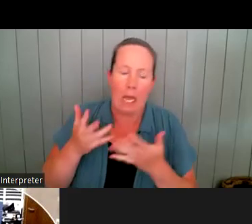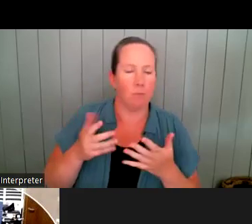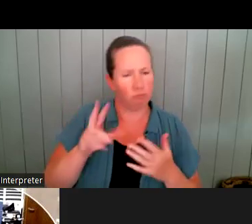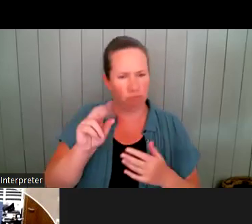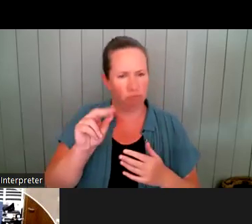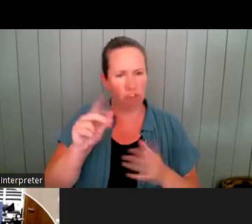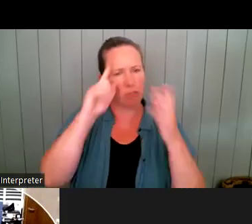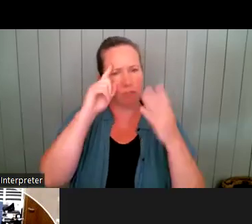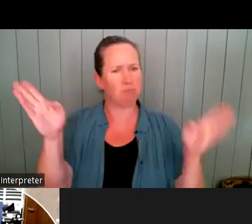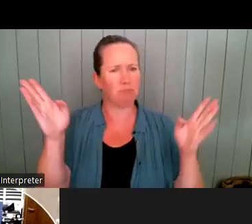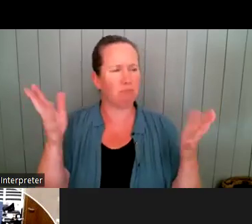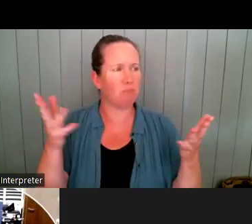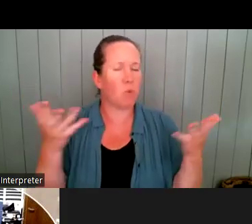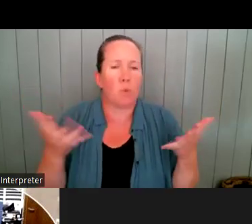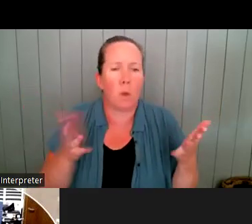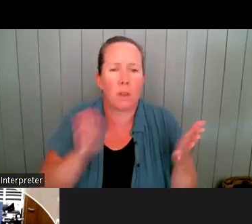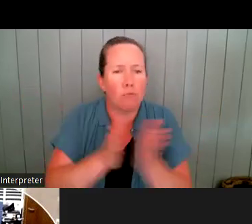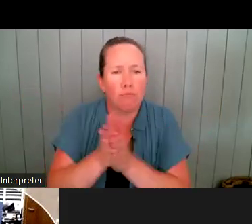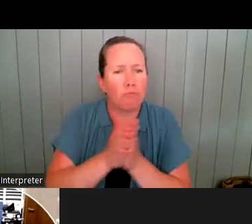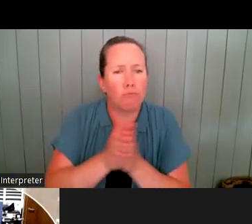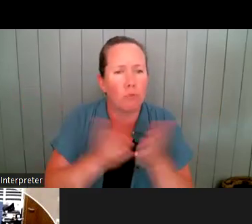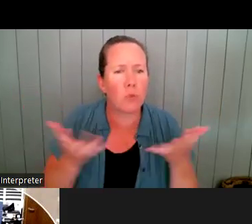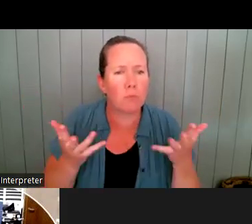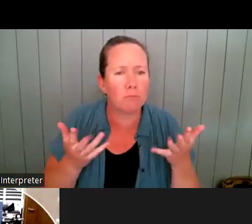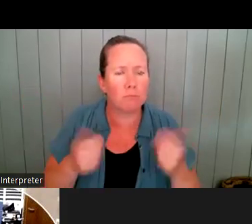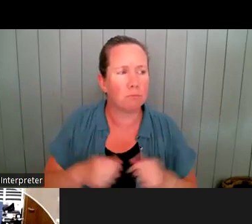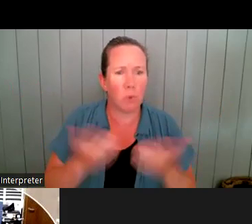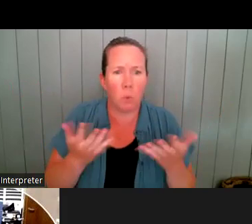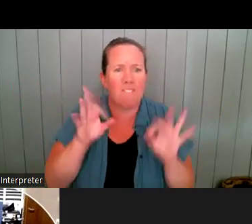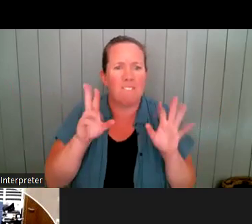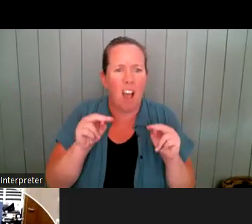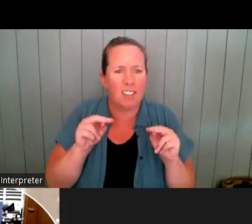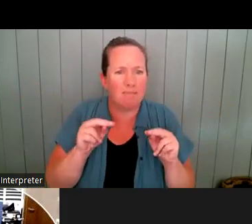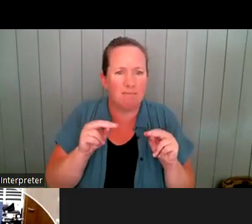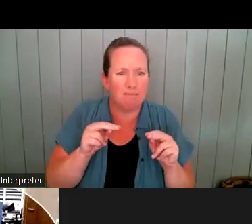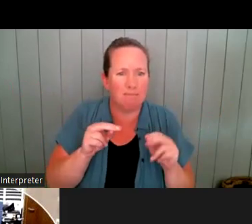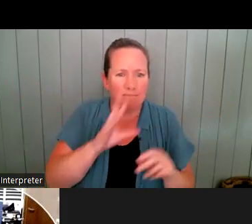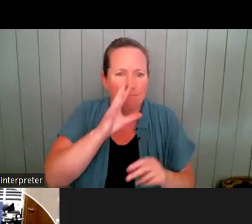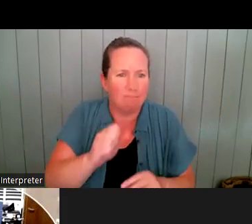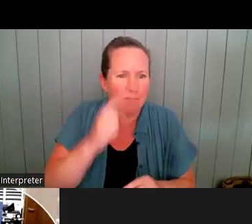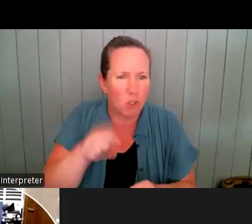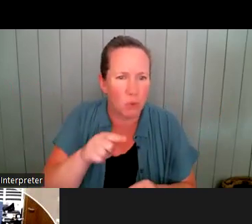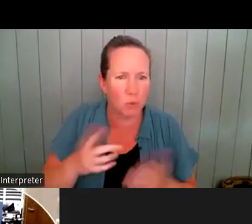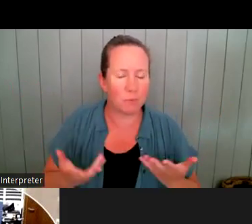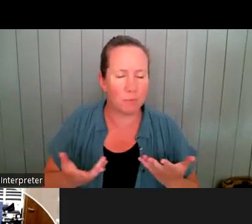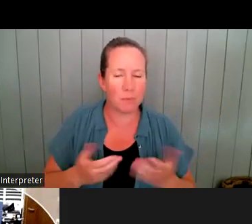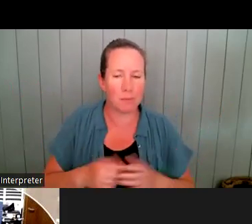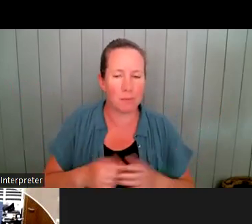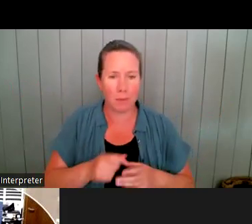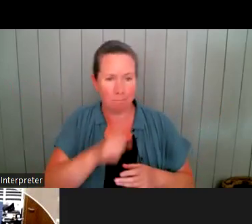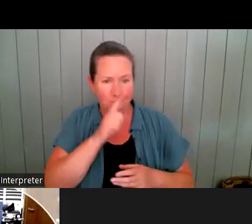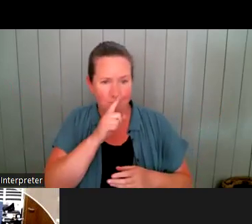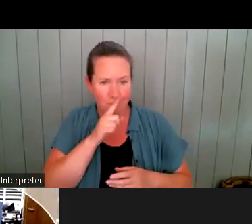times for this particular tool, when you look at the questions, it's not like, do you have the skills? Can you do